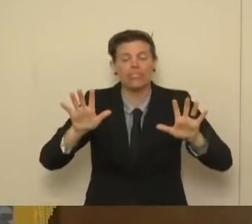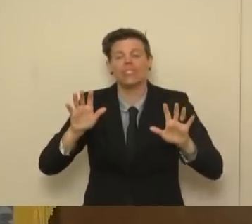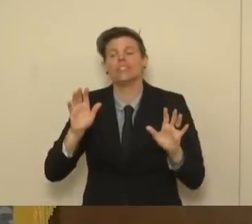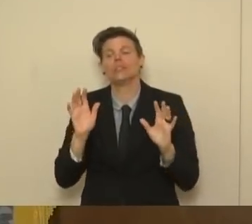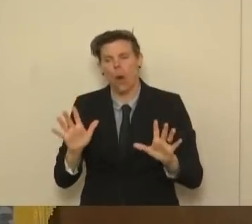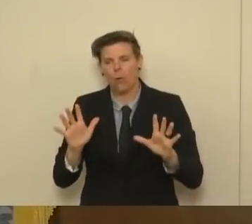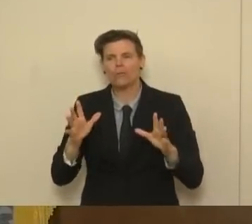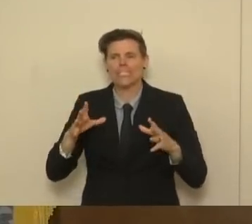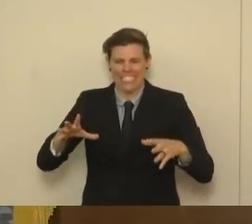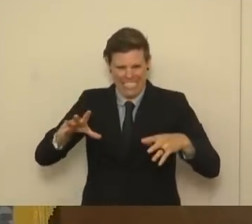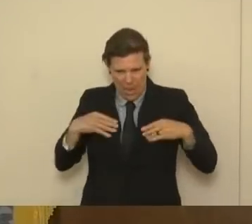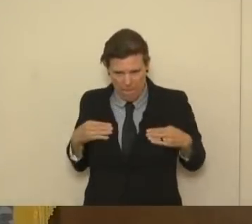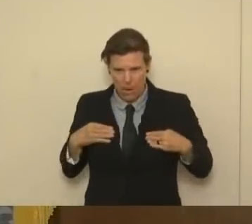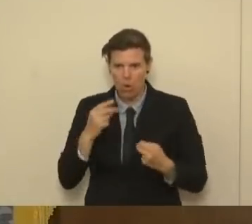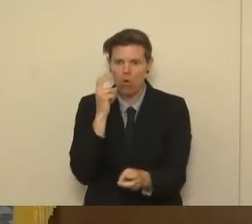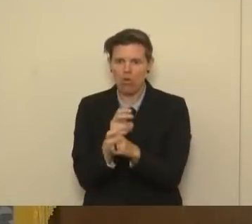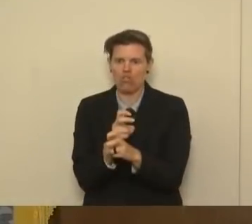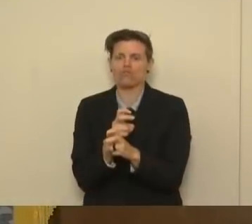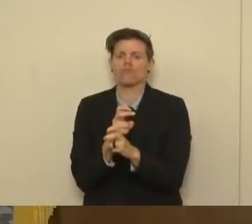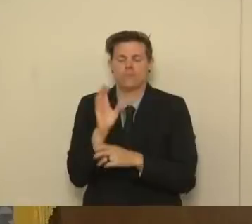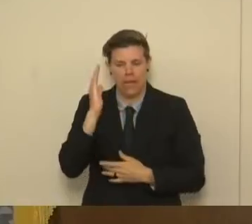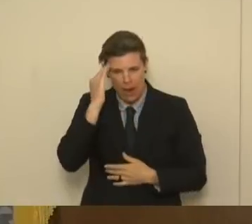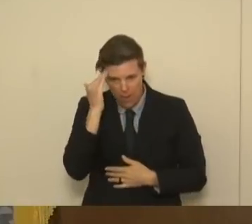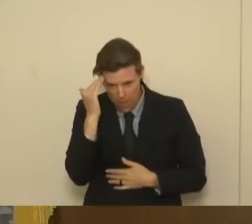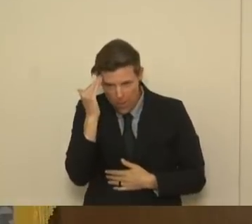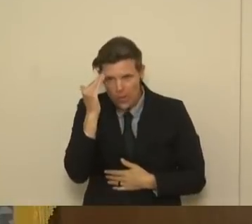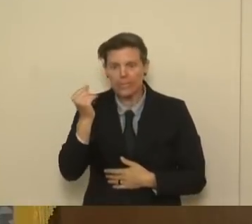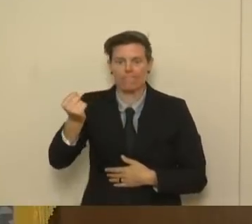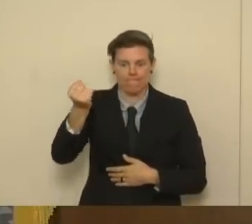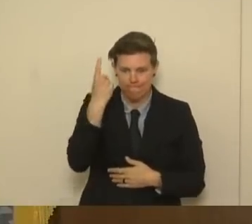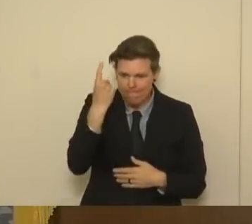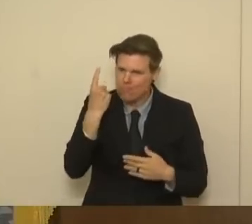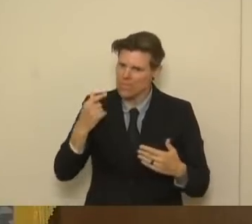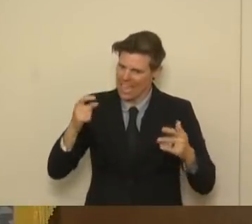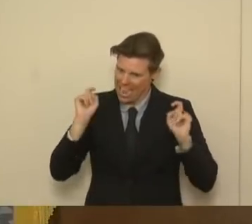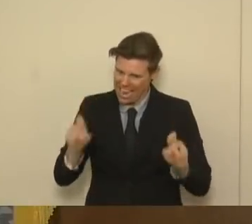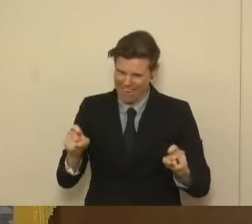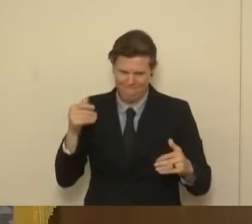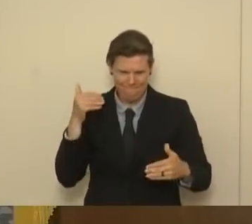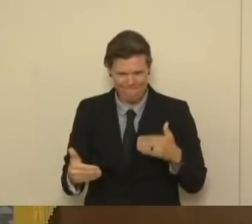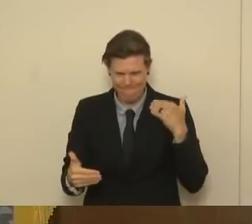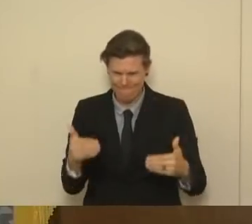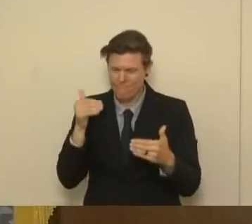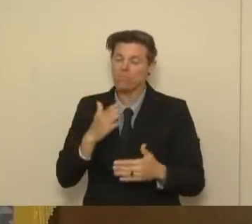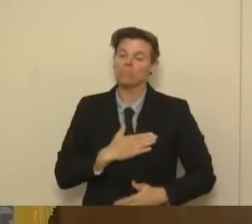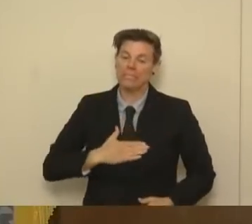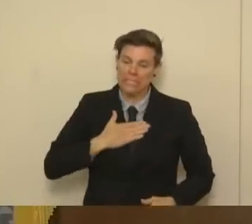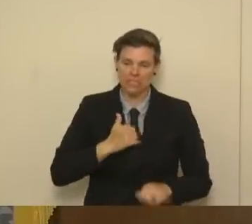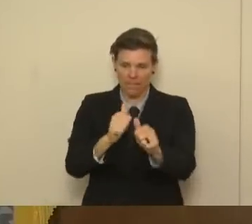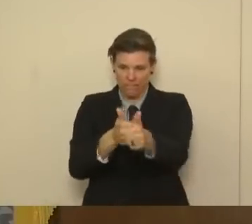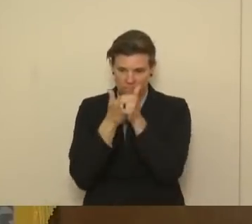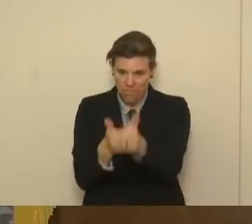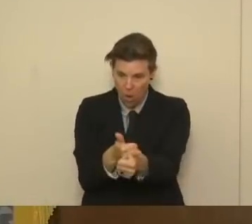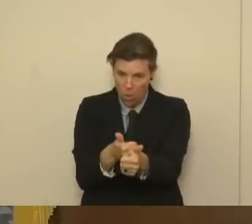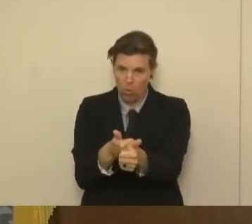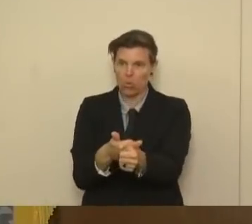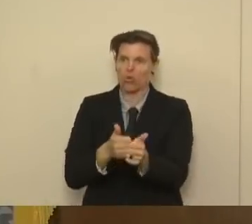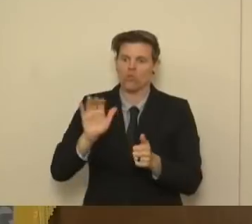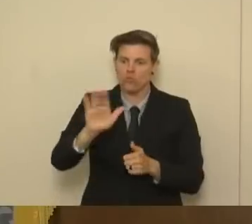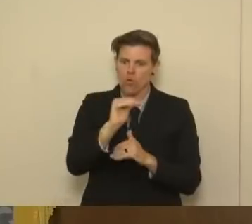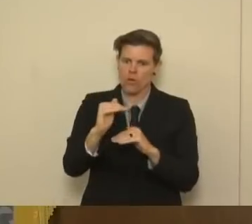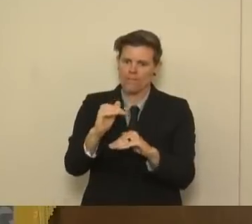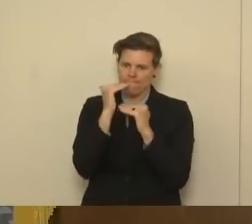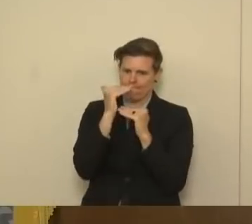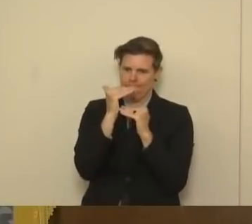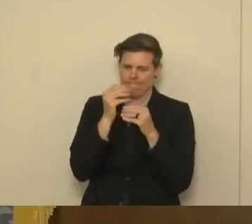meet that 5-person limit and to really stay in your own family pod, which means you